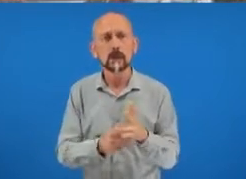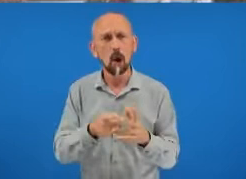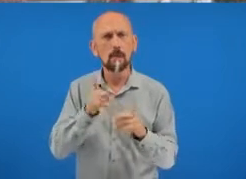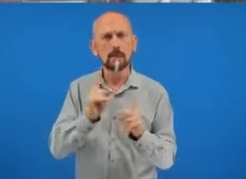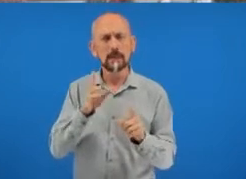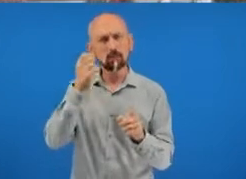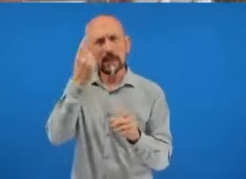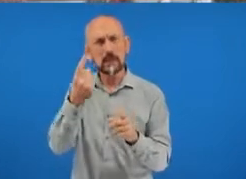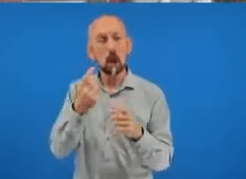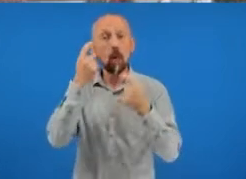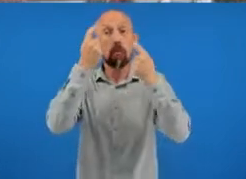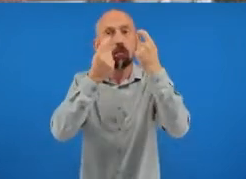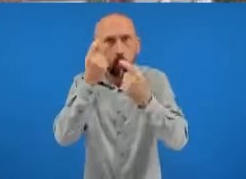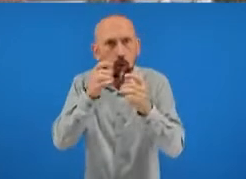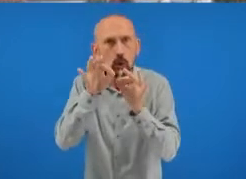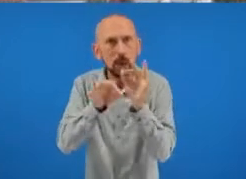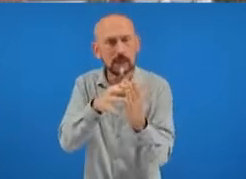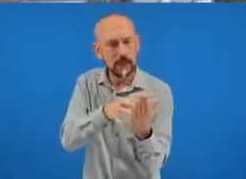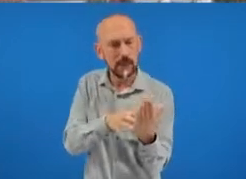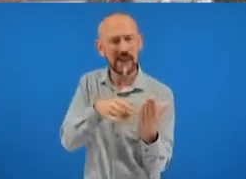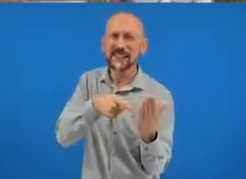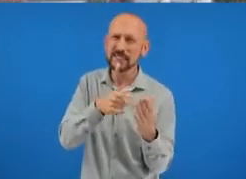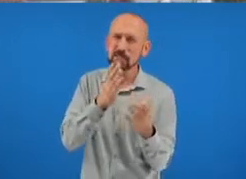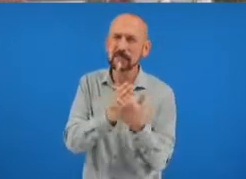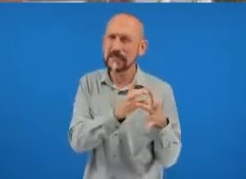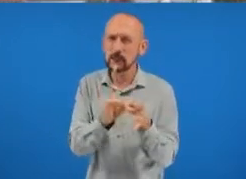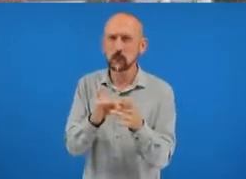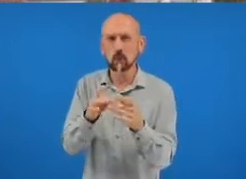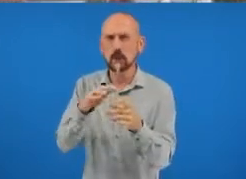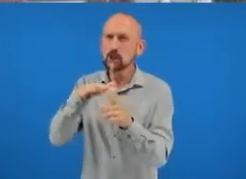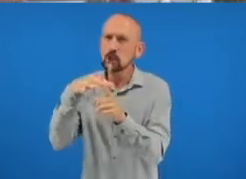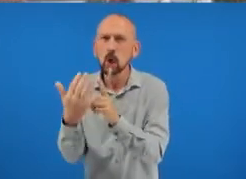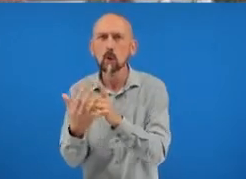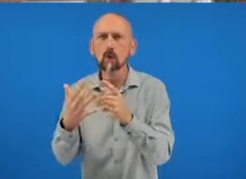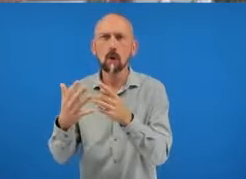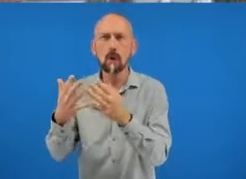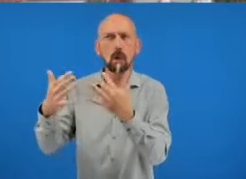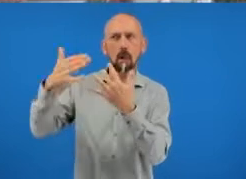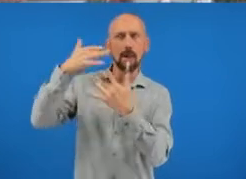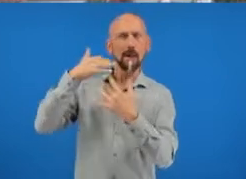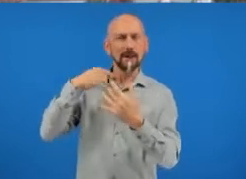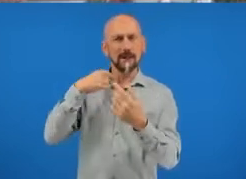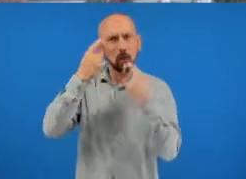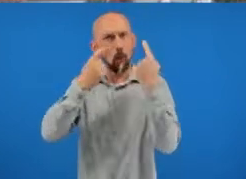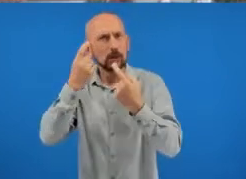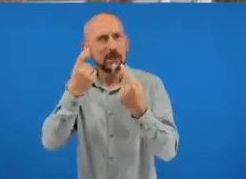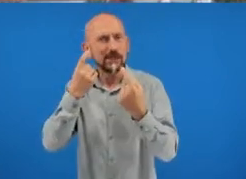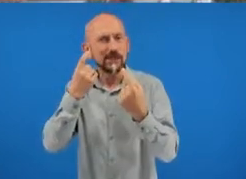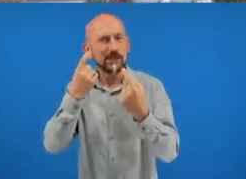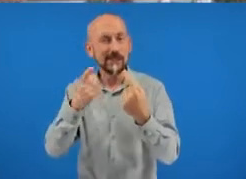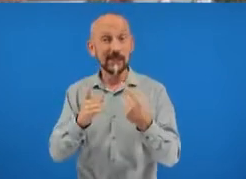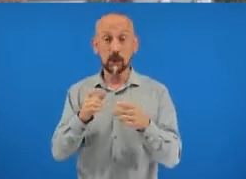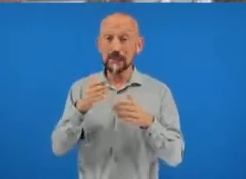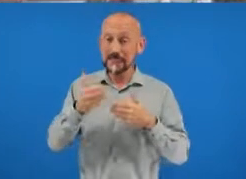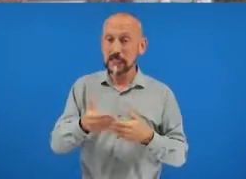list of thoughts people often have in social situations, was that she still had a very high belief at session 6 that she was being stared